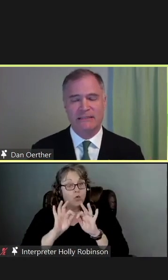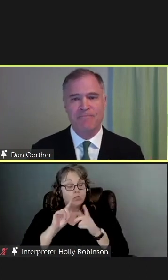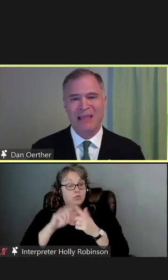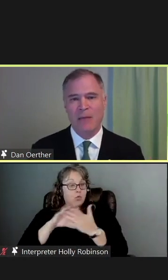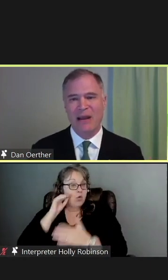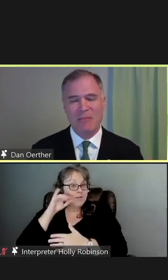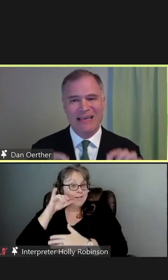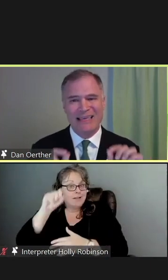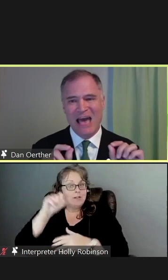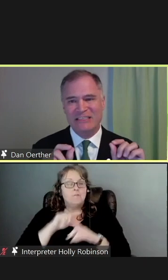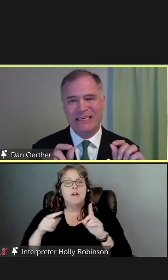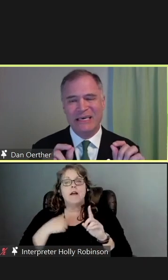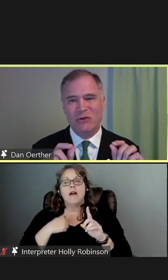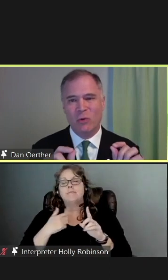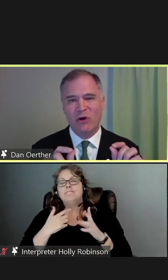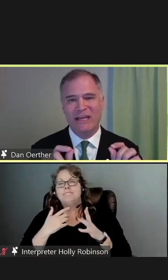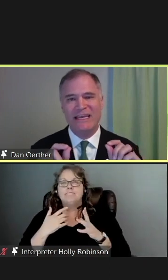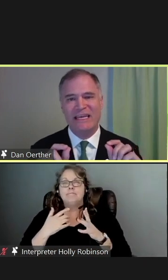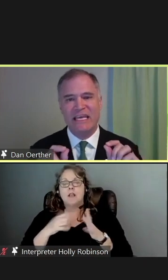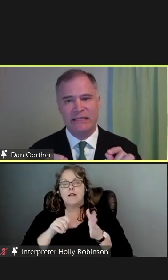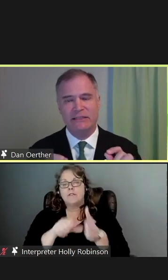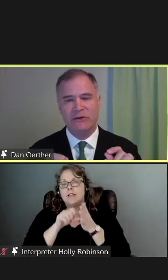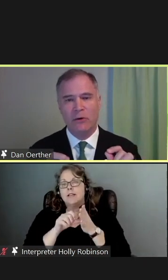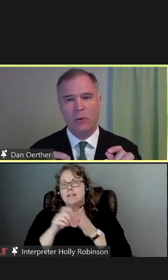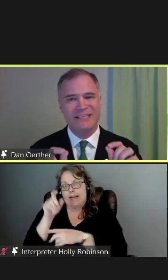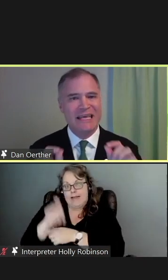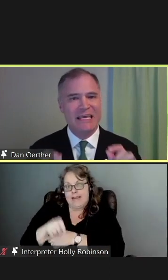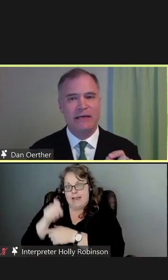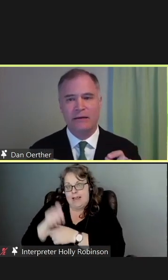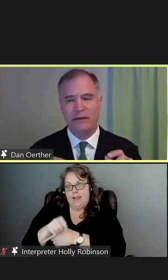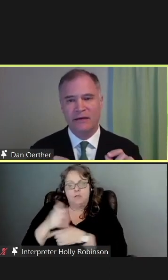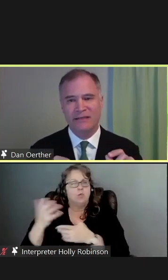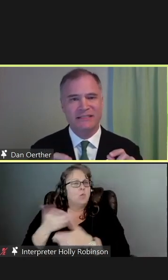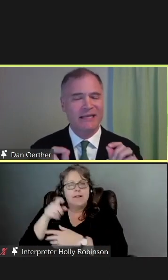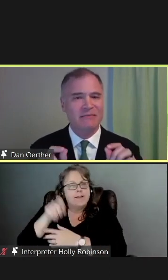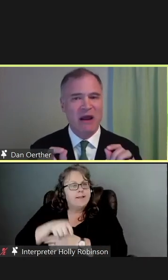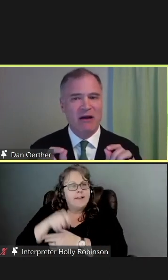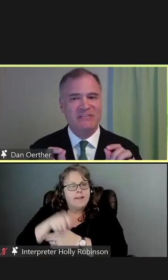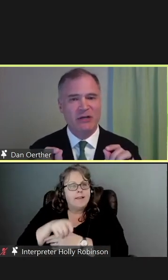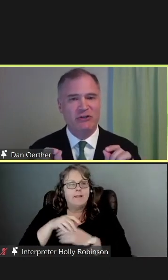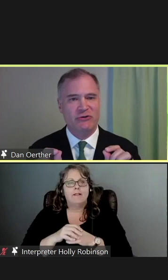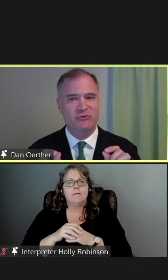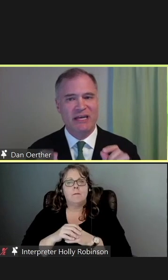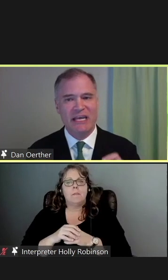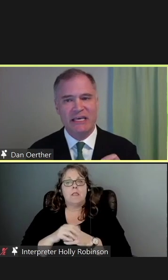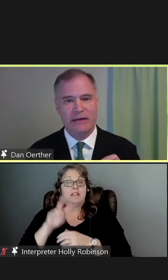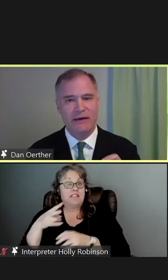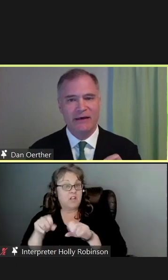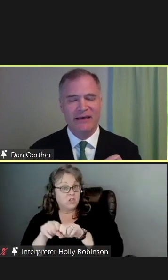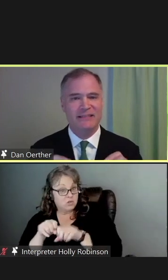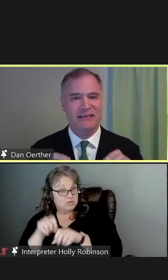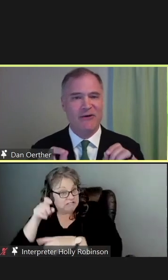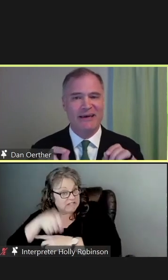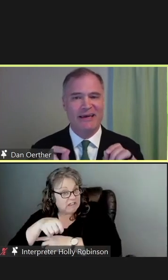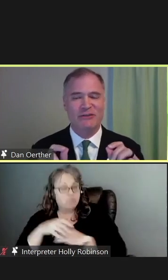this, but I'm going to have us key on the word needs. What's a need? Is a second pair of tennis shoes a need?